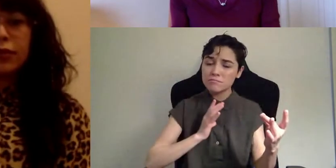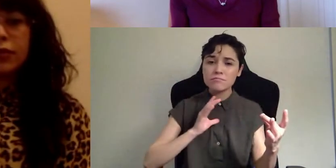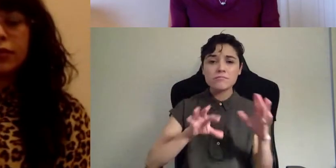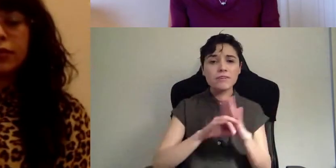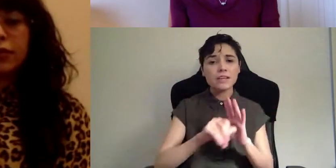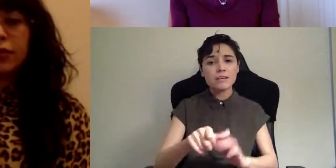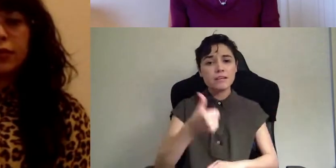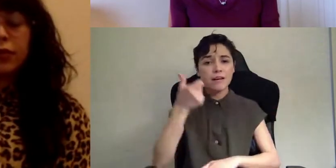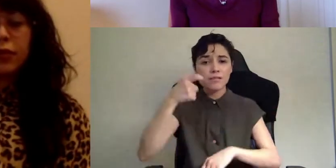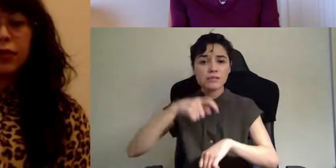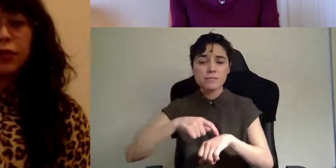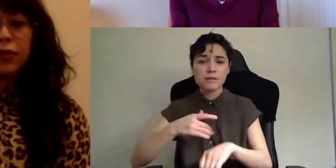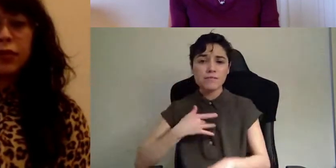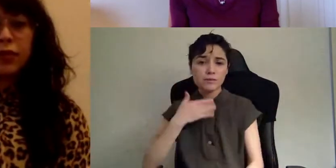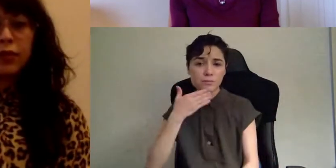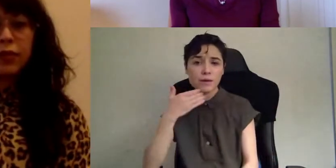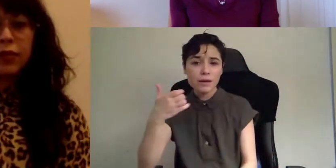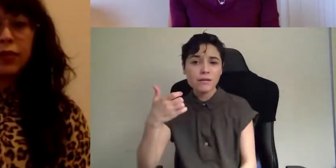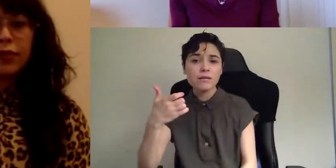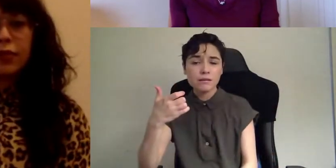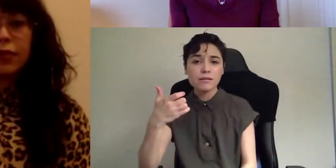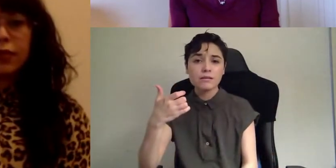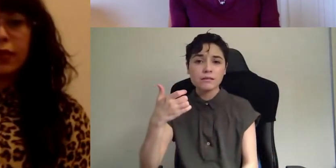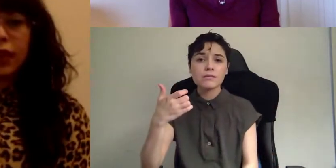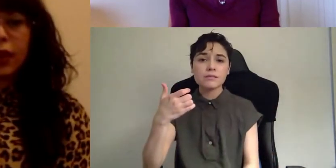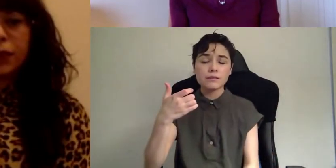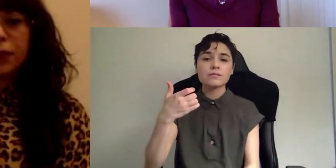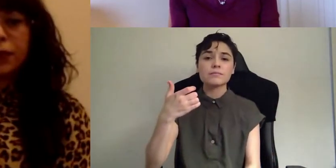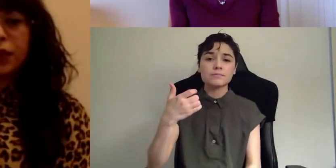And with time, it will get easier.